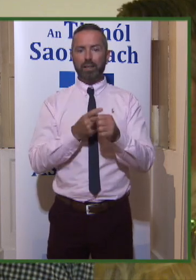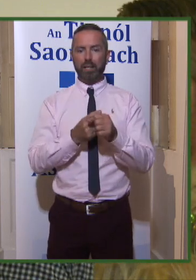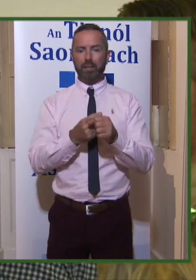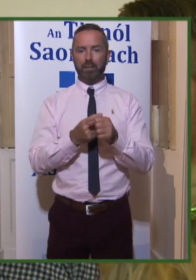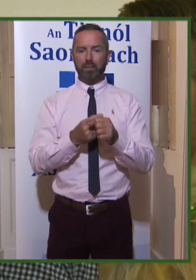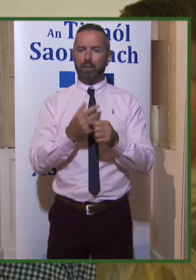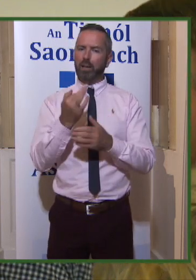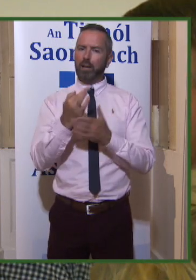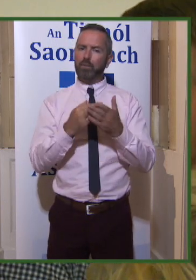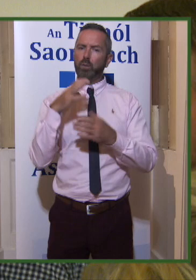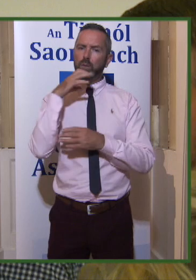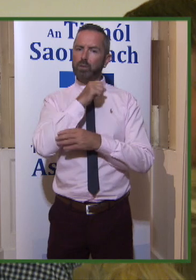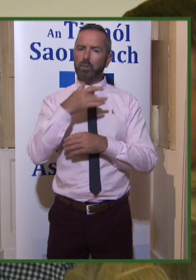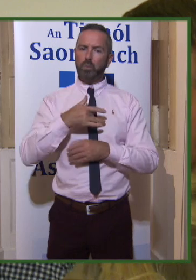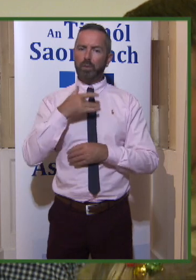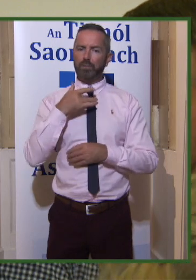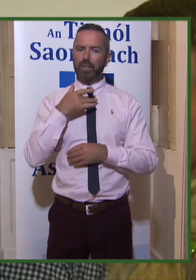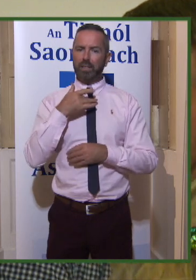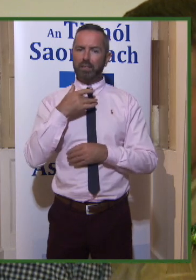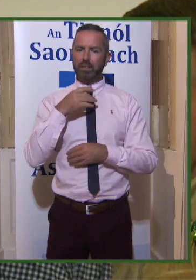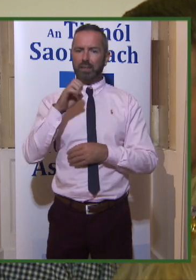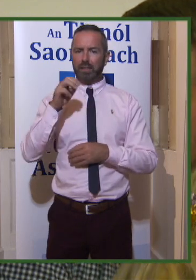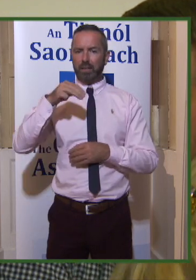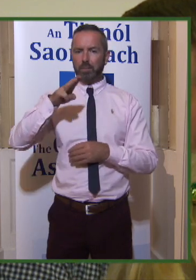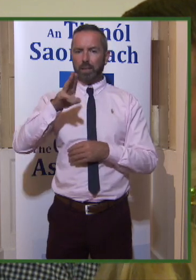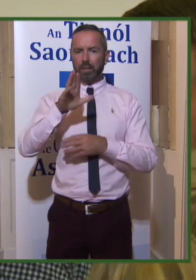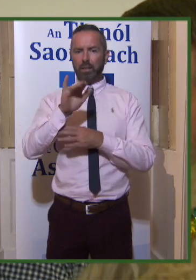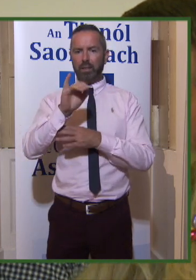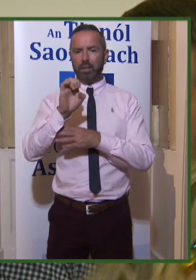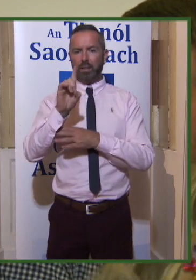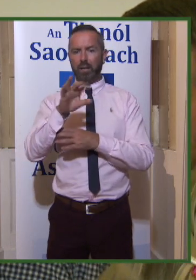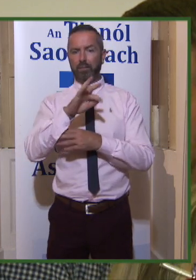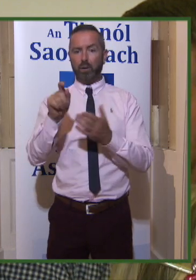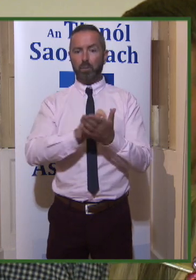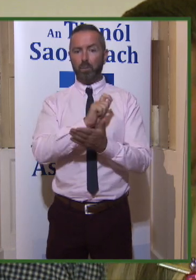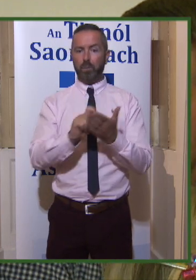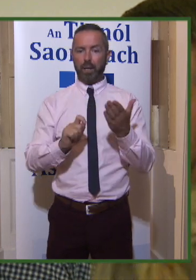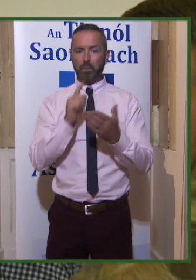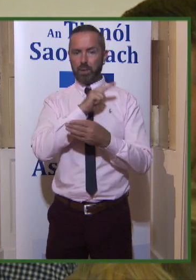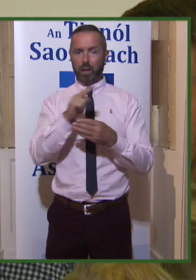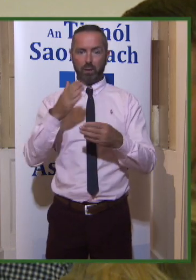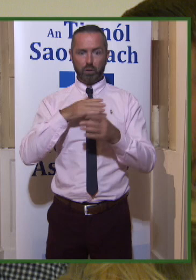felt were implied from the ballots or from previous discussions but not explicitly stated